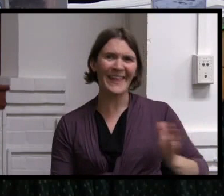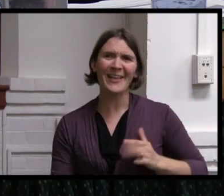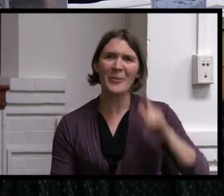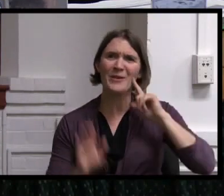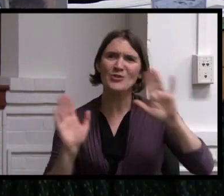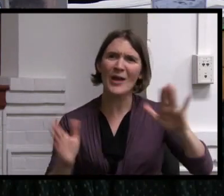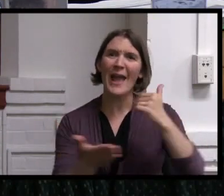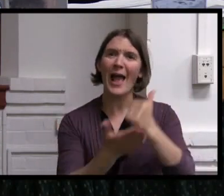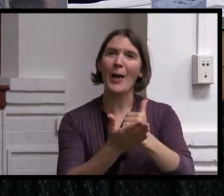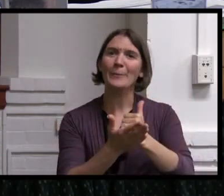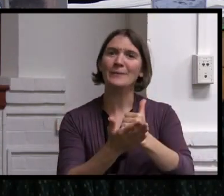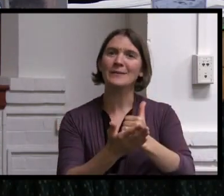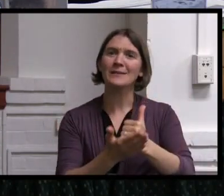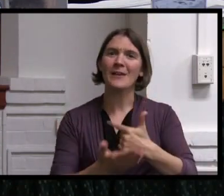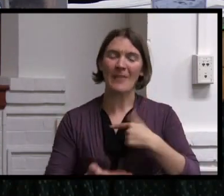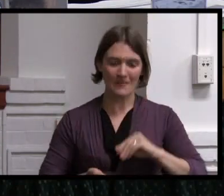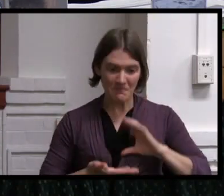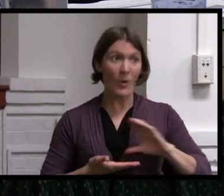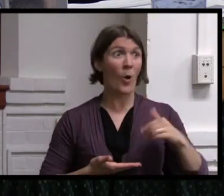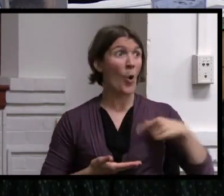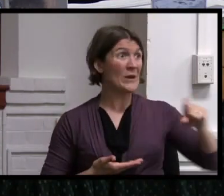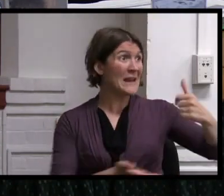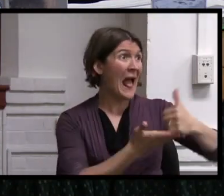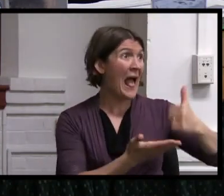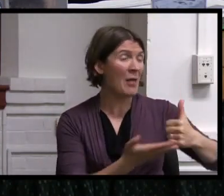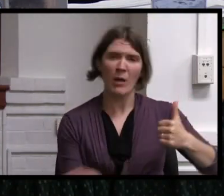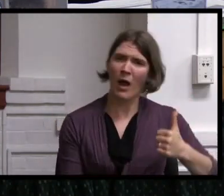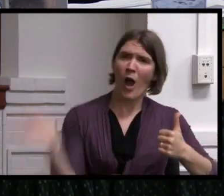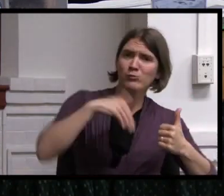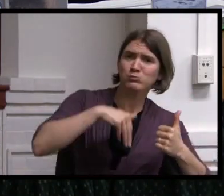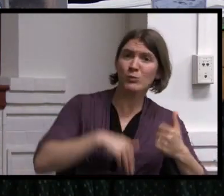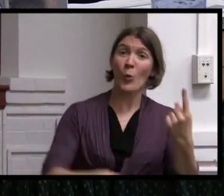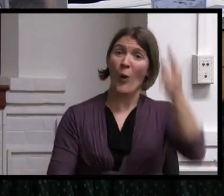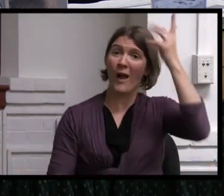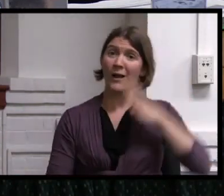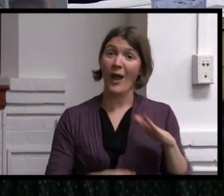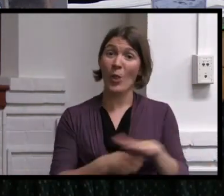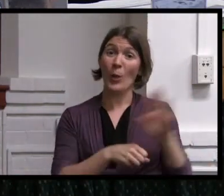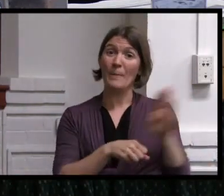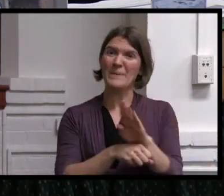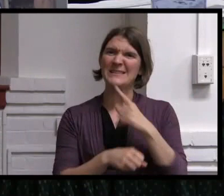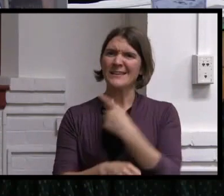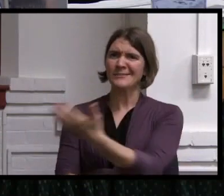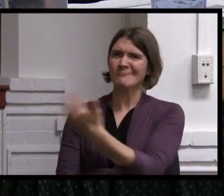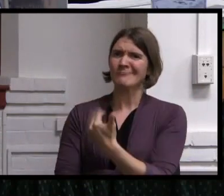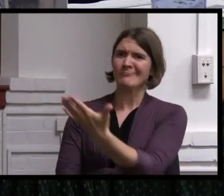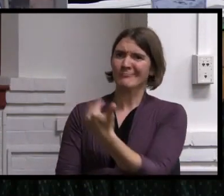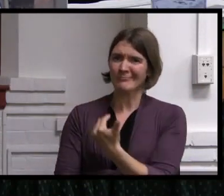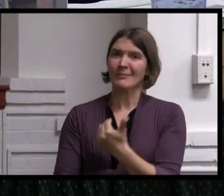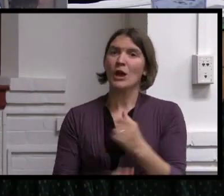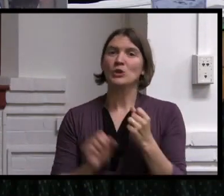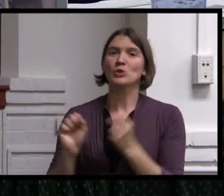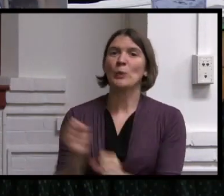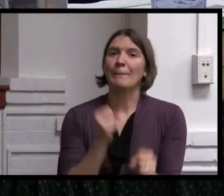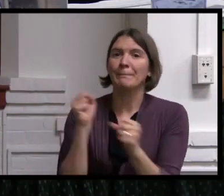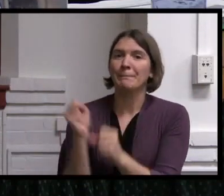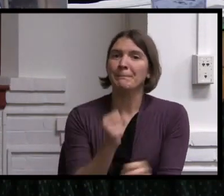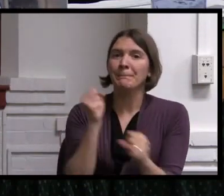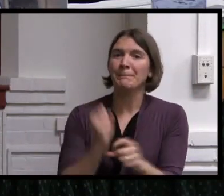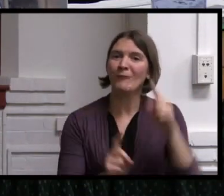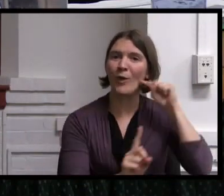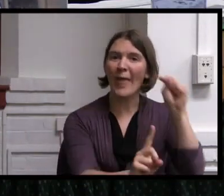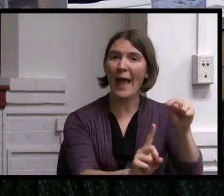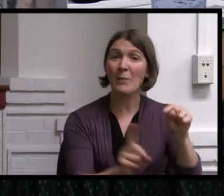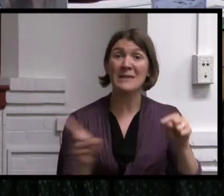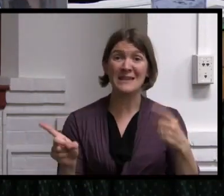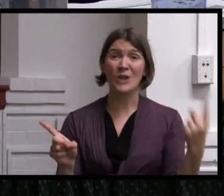it helps boost people's self-esteem too. I know a guy that a local business lets him sweep,